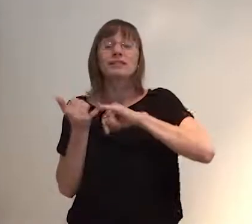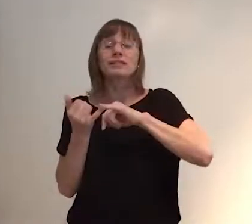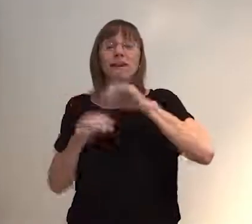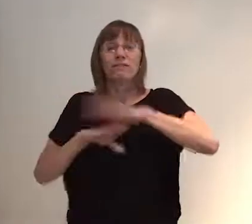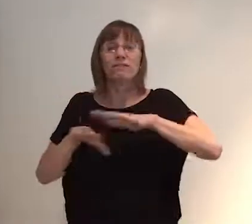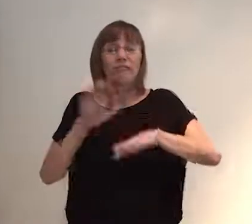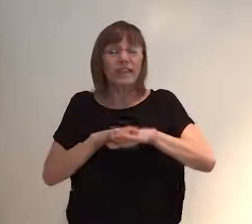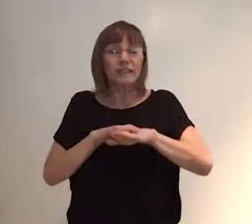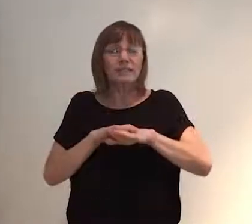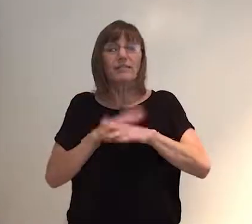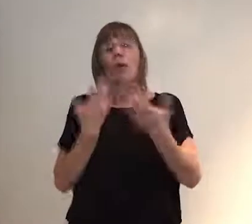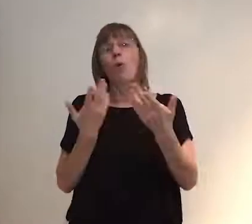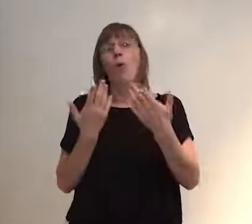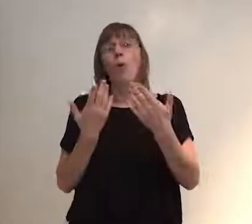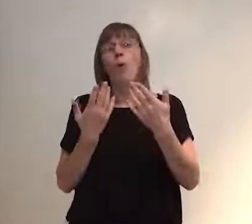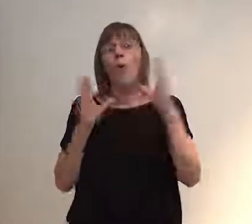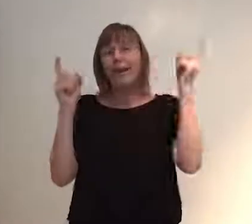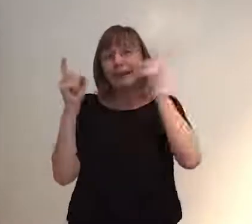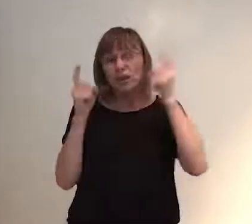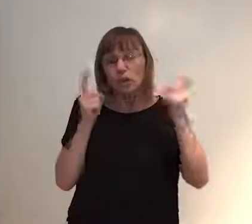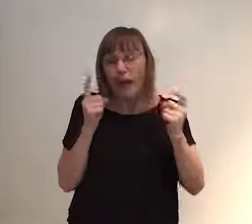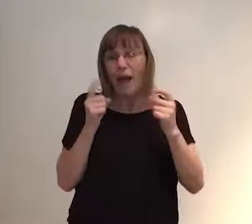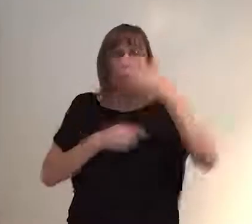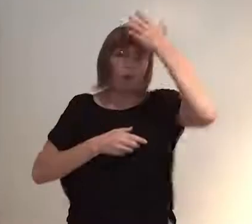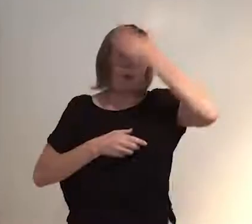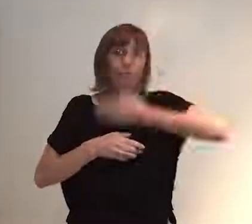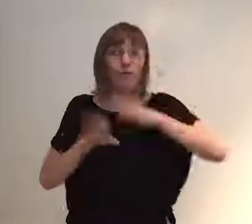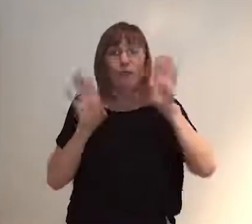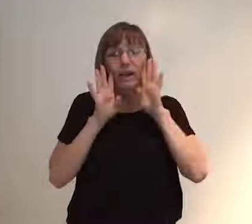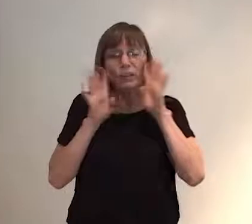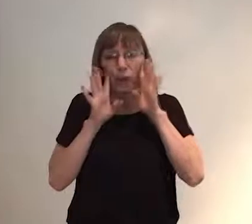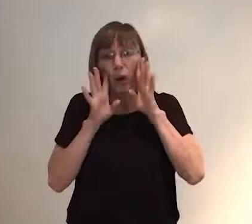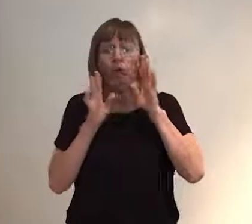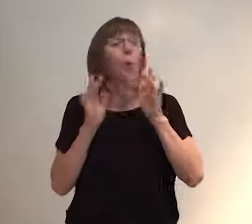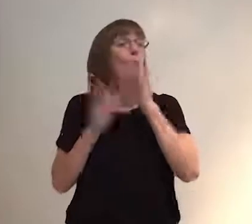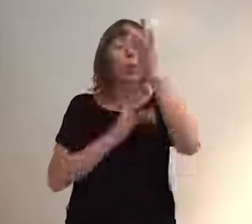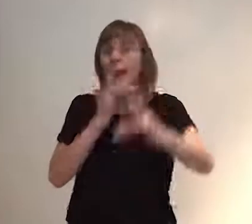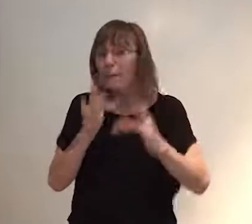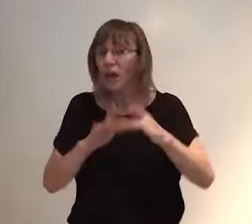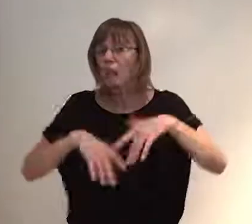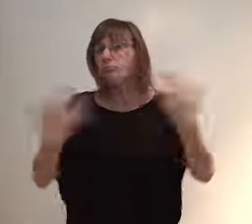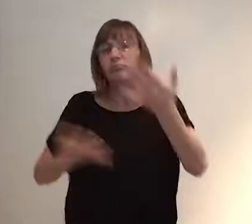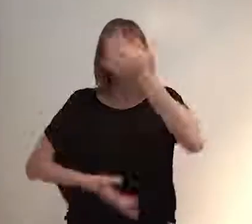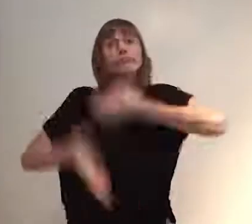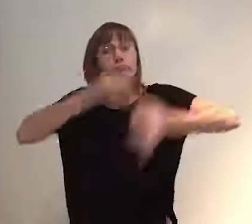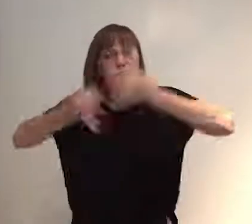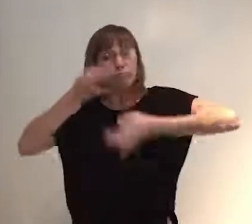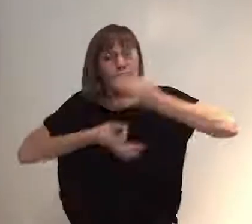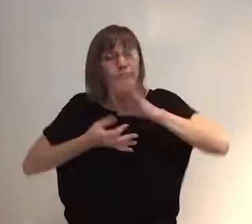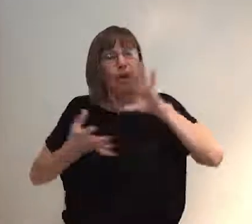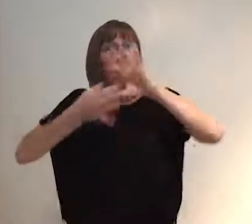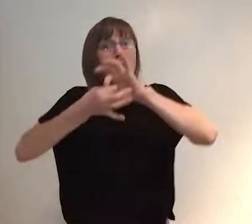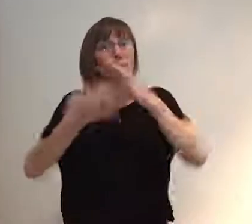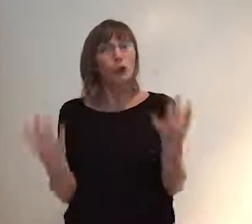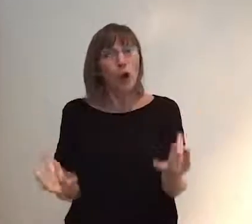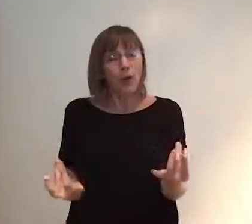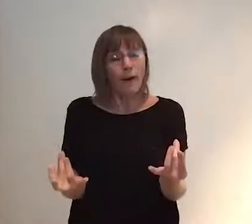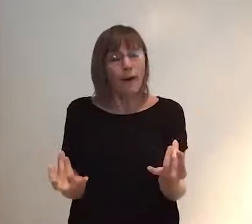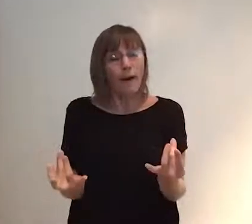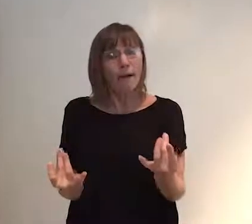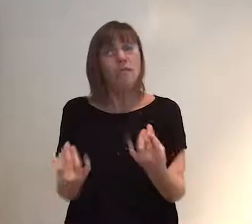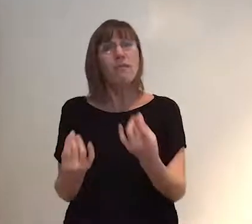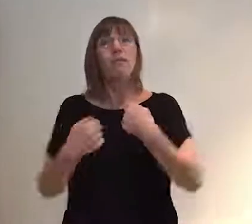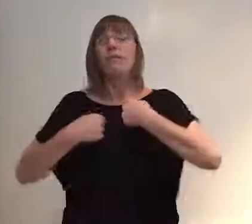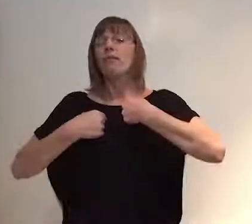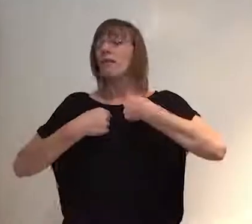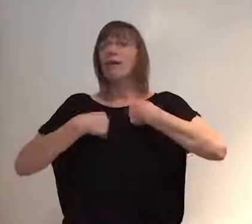and follow on there, or go to Facebook and like my Facebook page, or go to the website. If you've got any questions about yoga, if